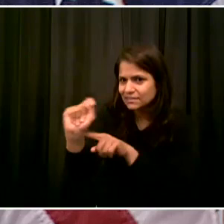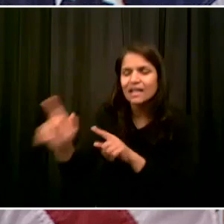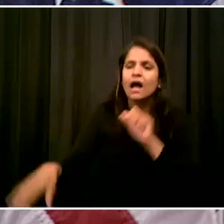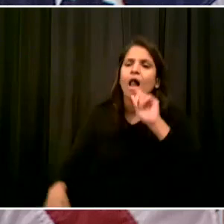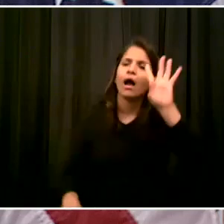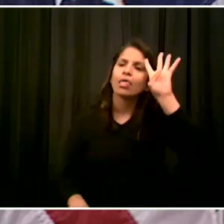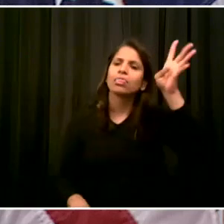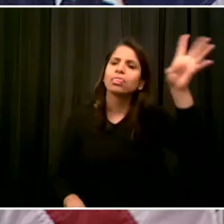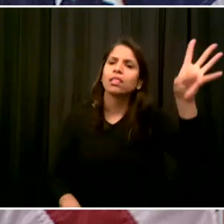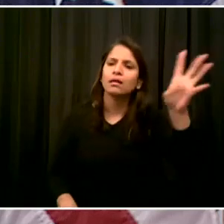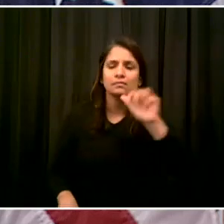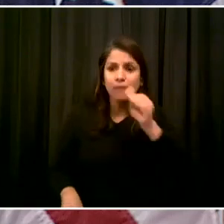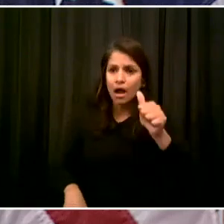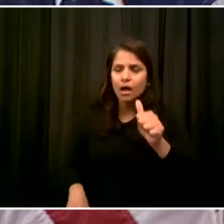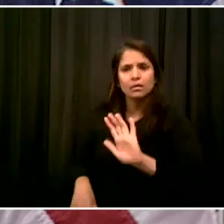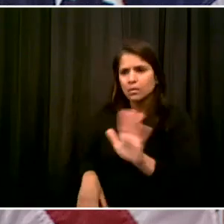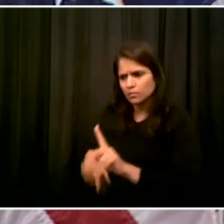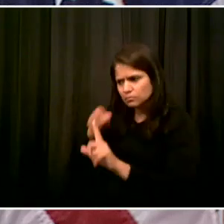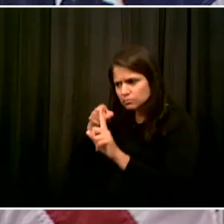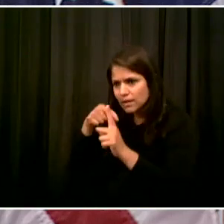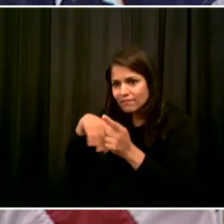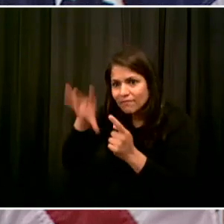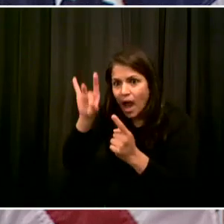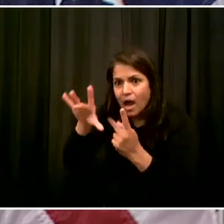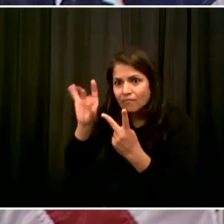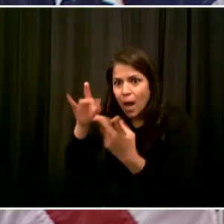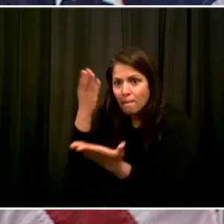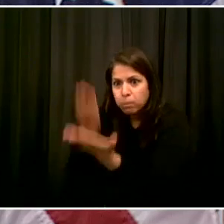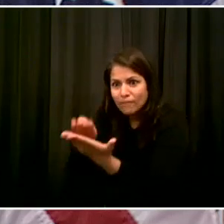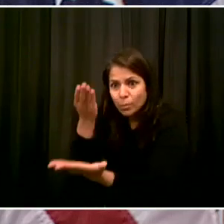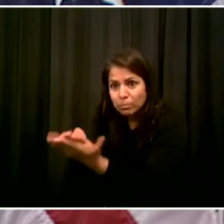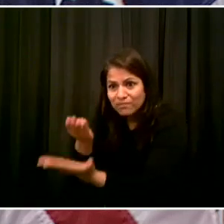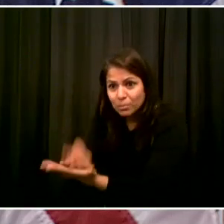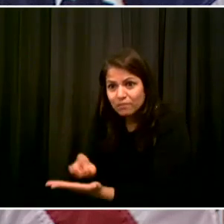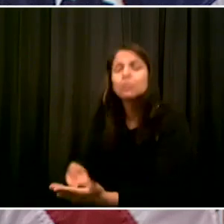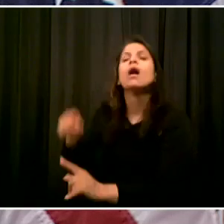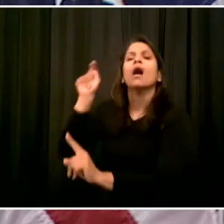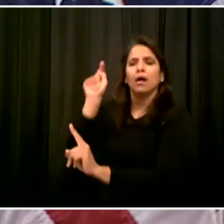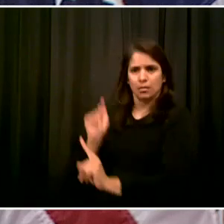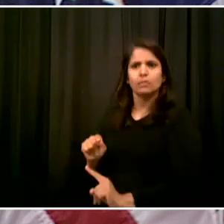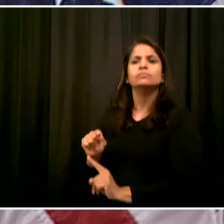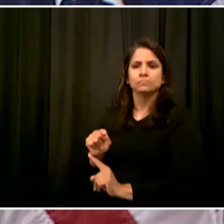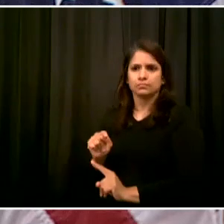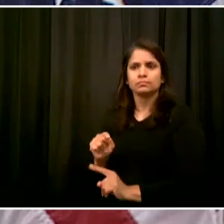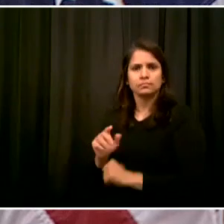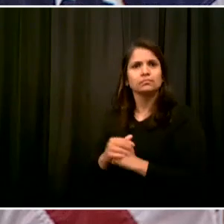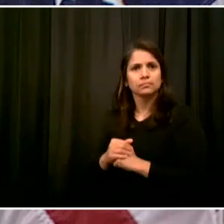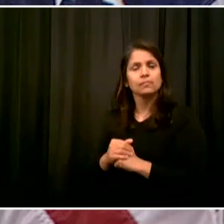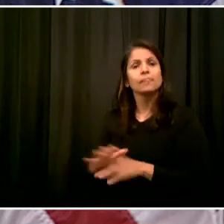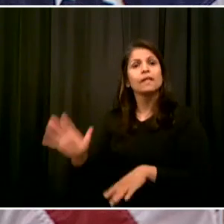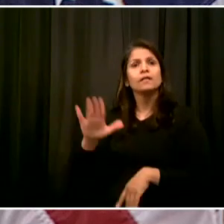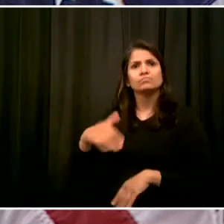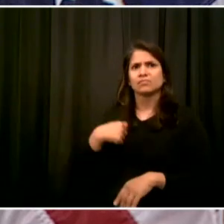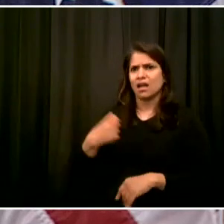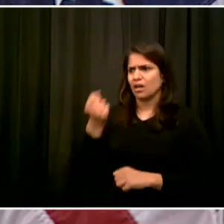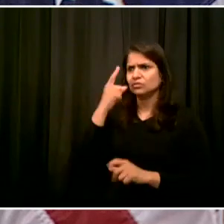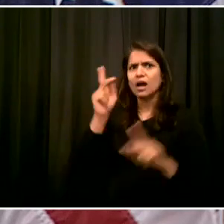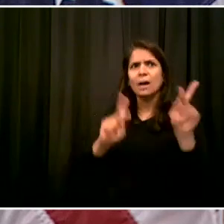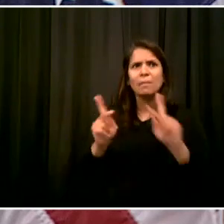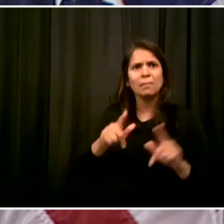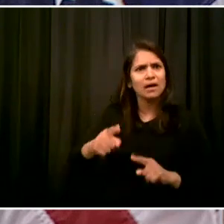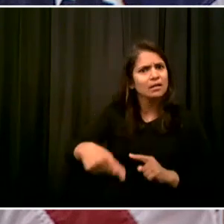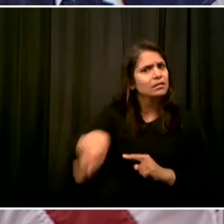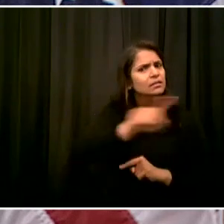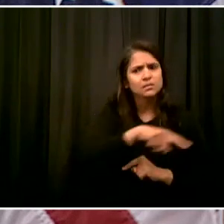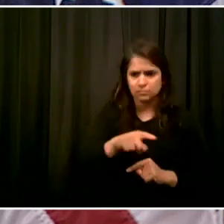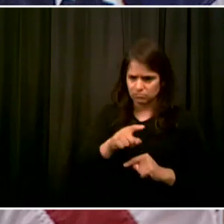wrong. Sometimes there's a lot more to the story, sometimes there isn't. But the equal answer is show speed of dealing with it, and then people are